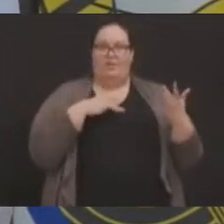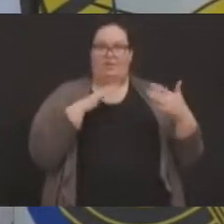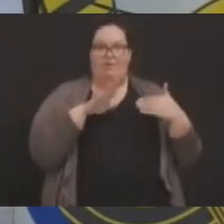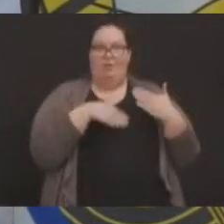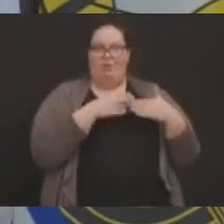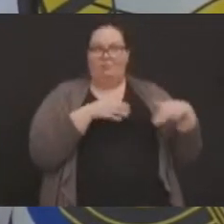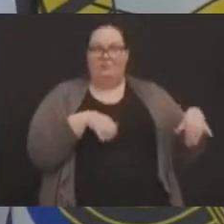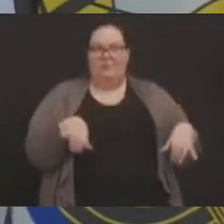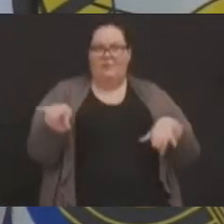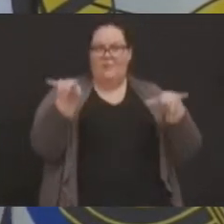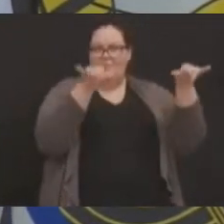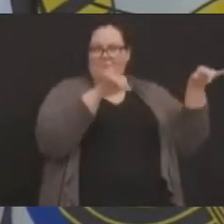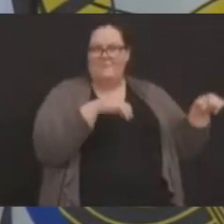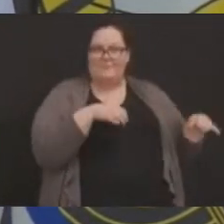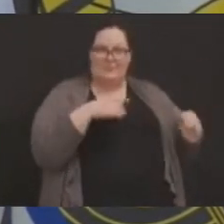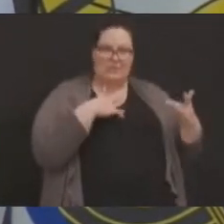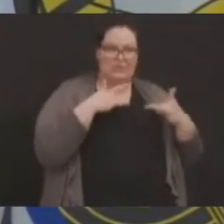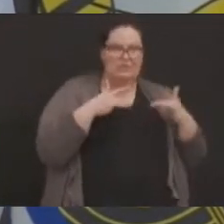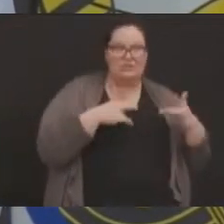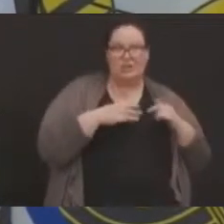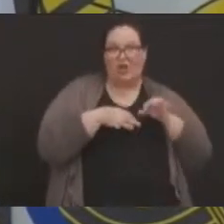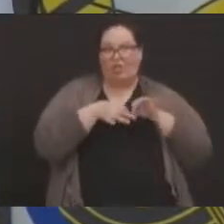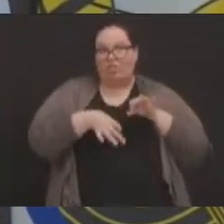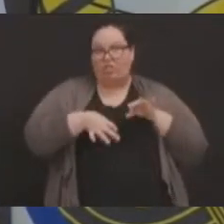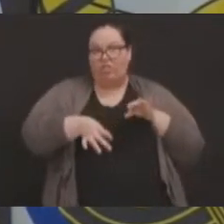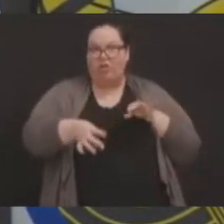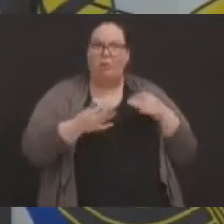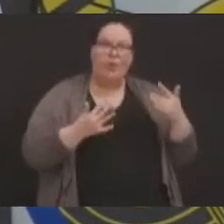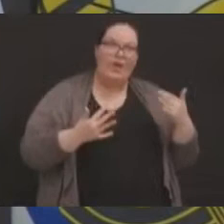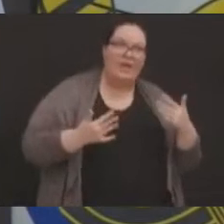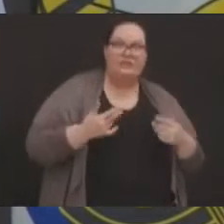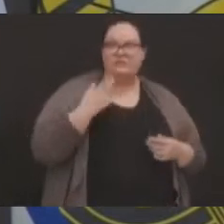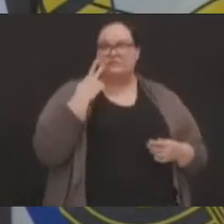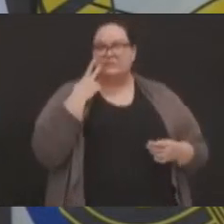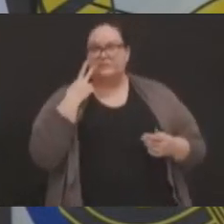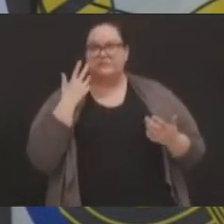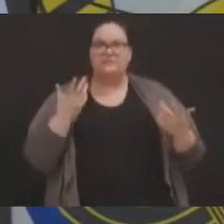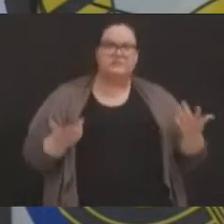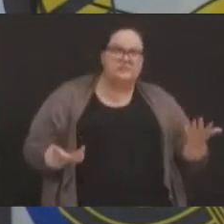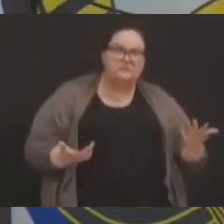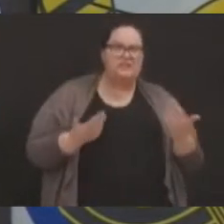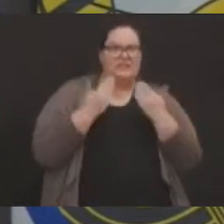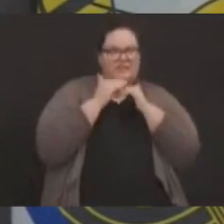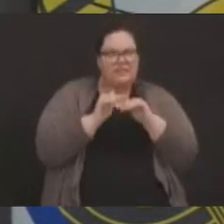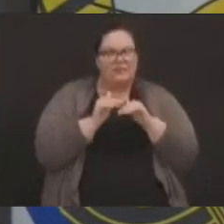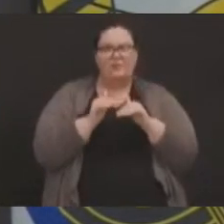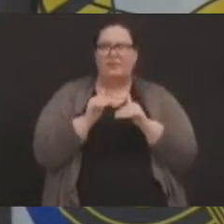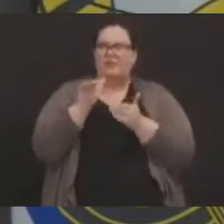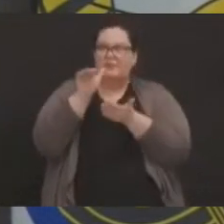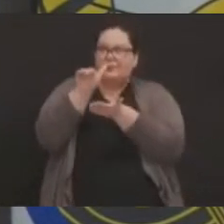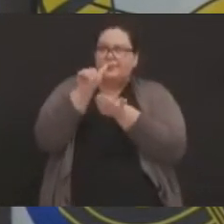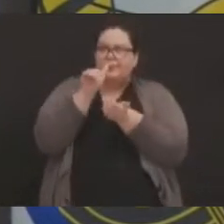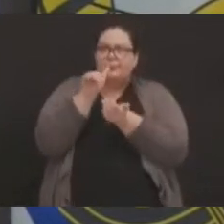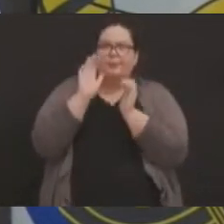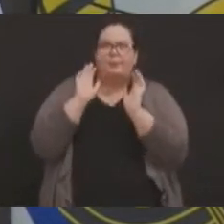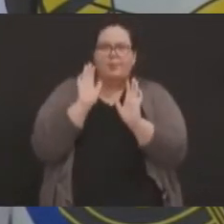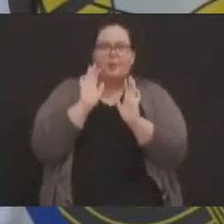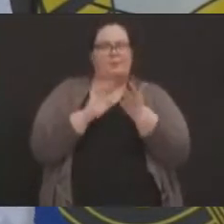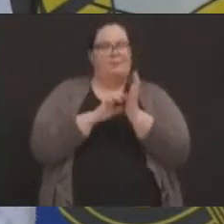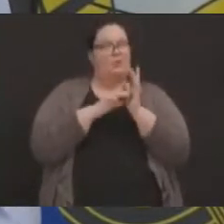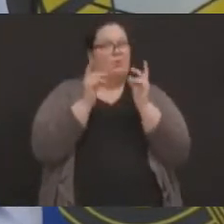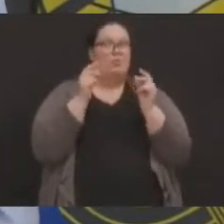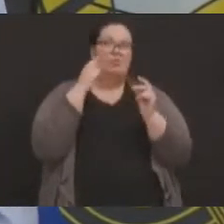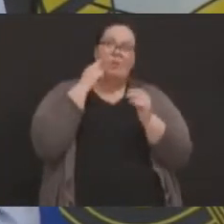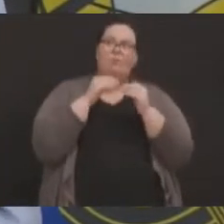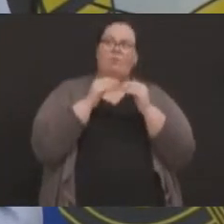the pace of the rollout is limited based on that. And the concern around these variants. In Ontario, it's